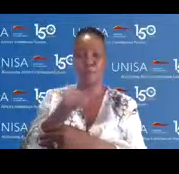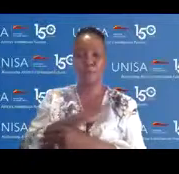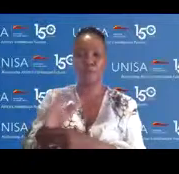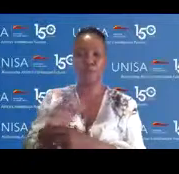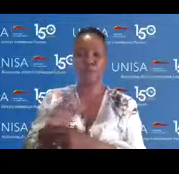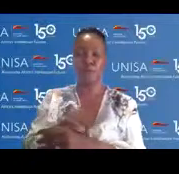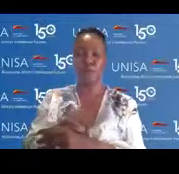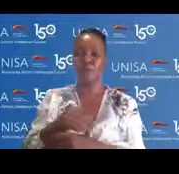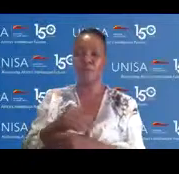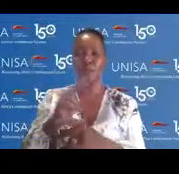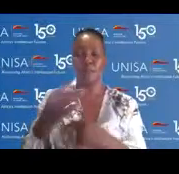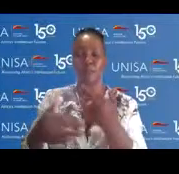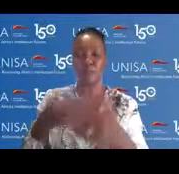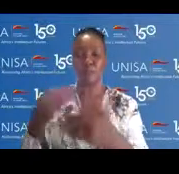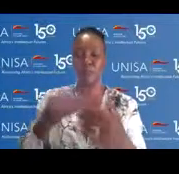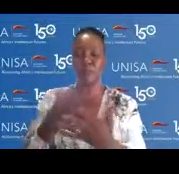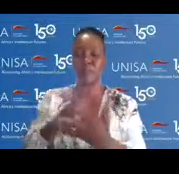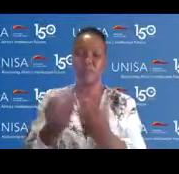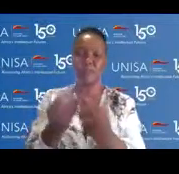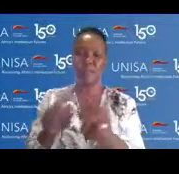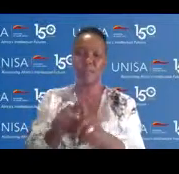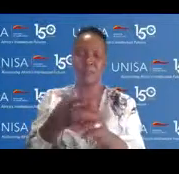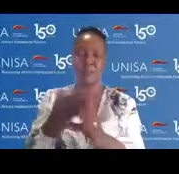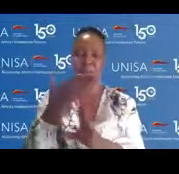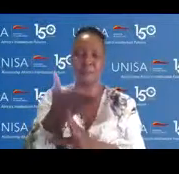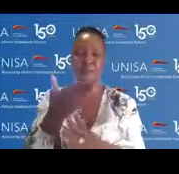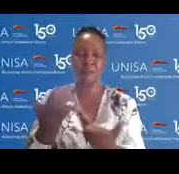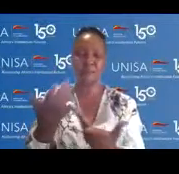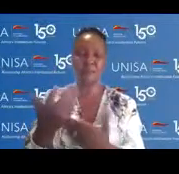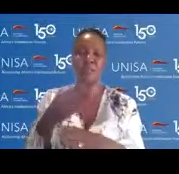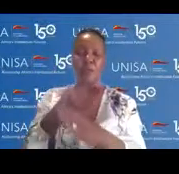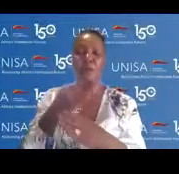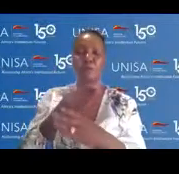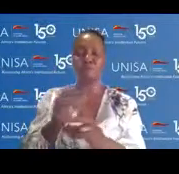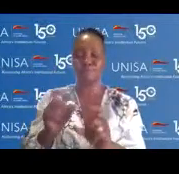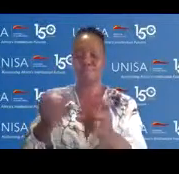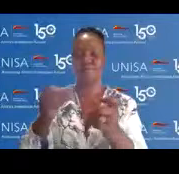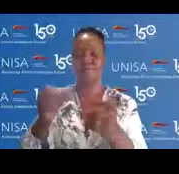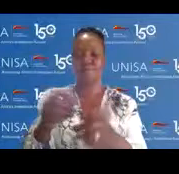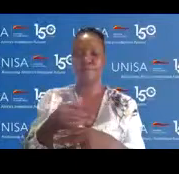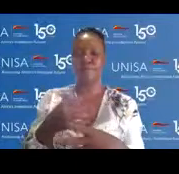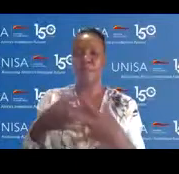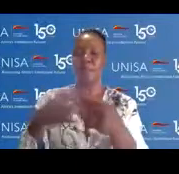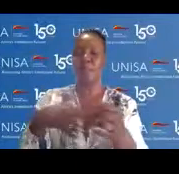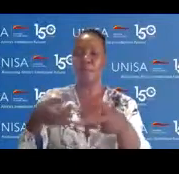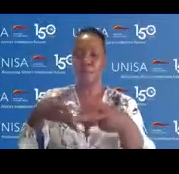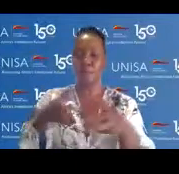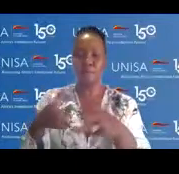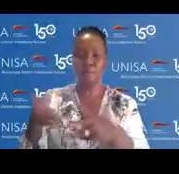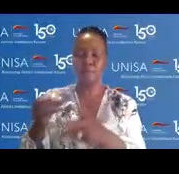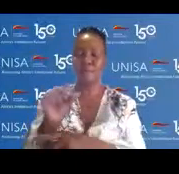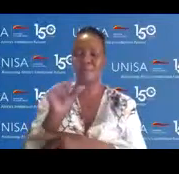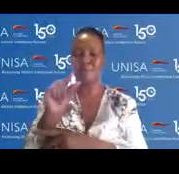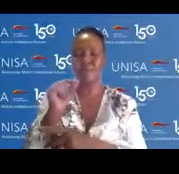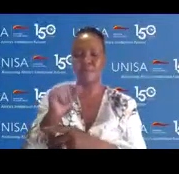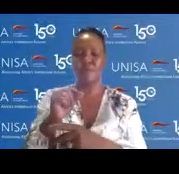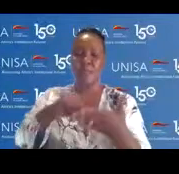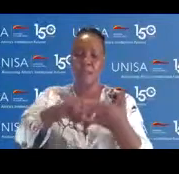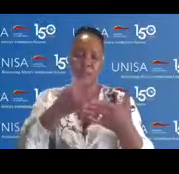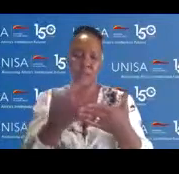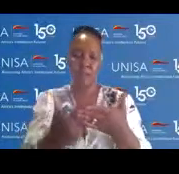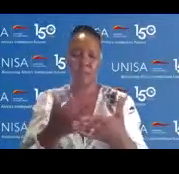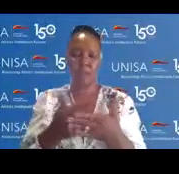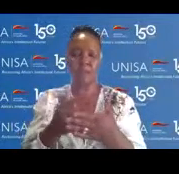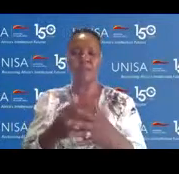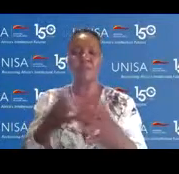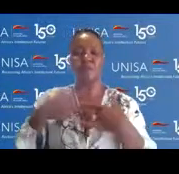like that. You just, yeah, they tend to work fast anyway. But a little bit more with laptops, yes, consider the